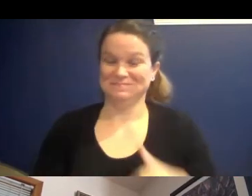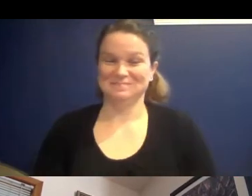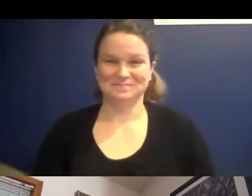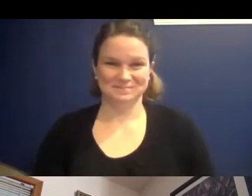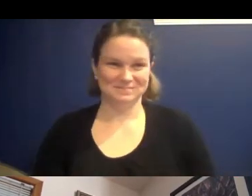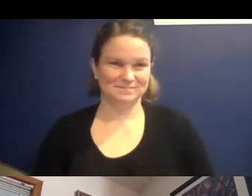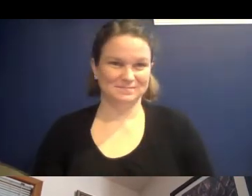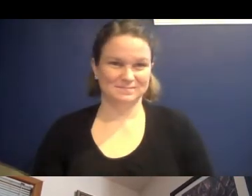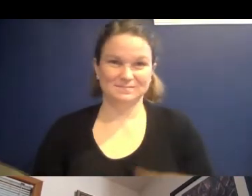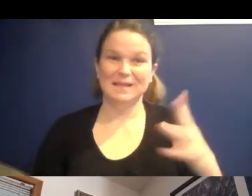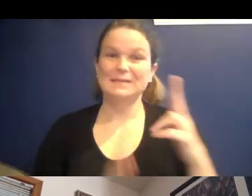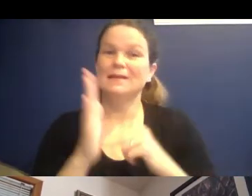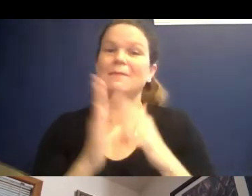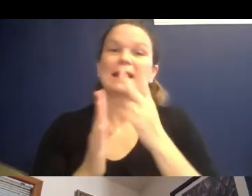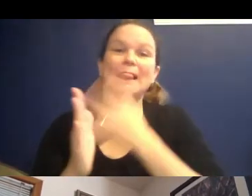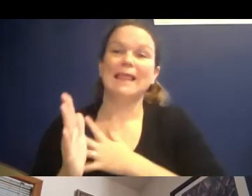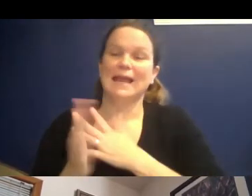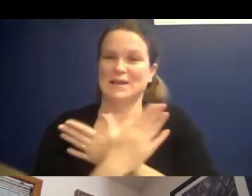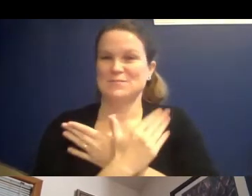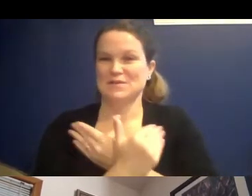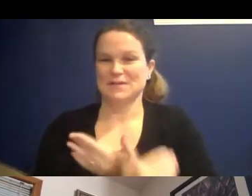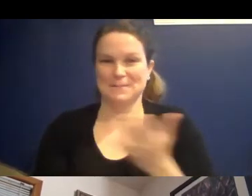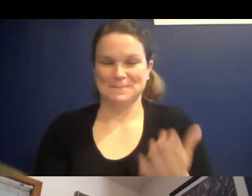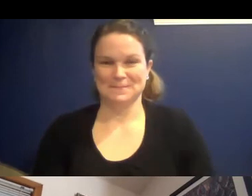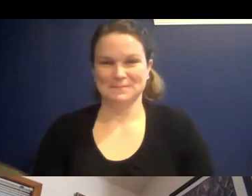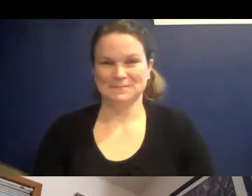So this is the painted lady butterfly.